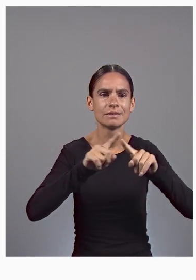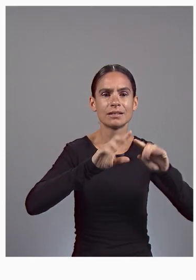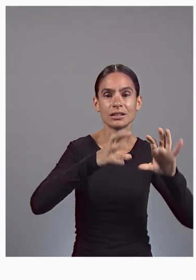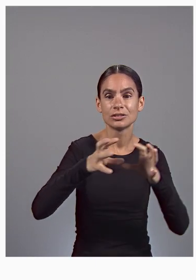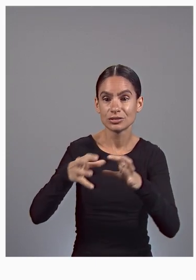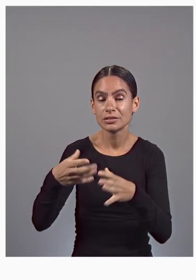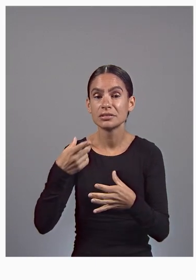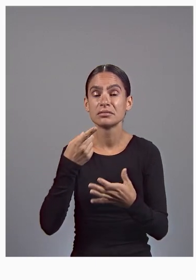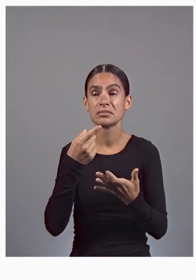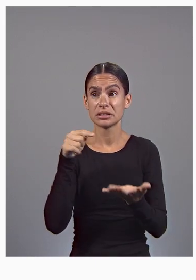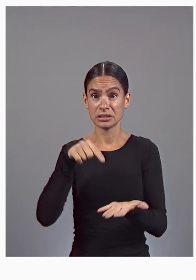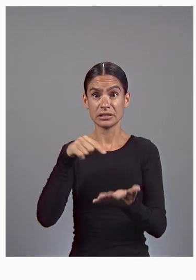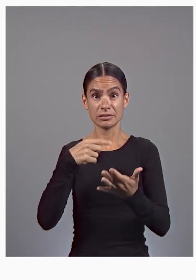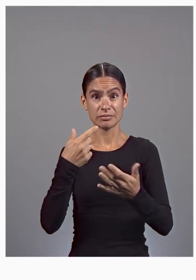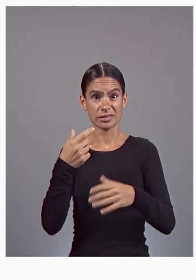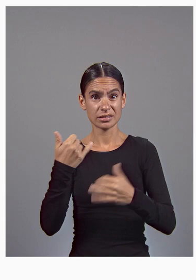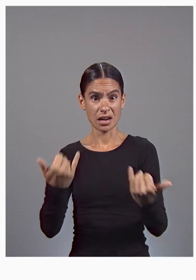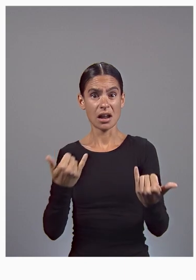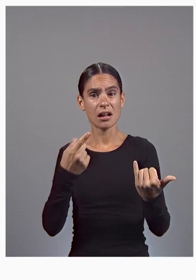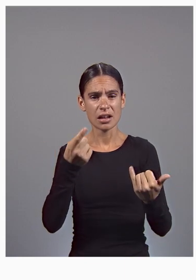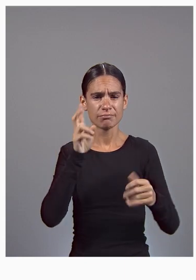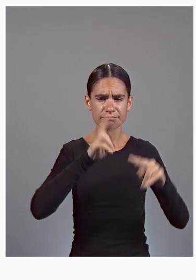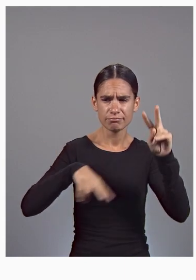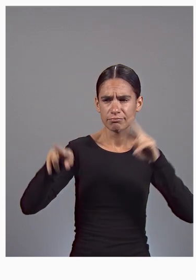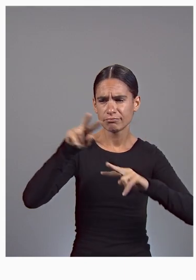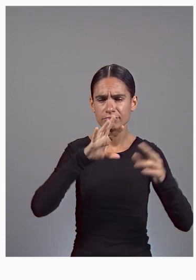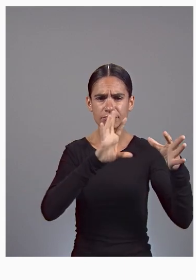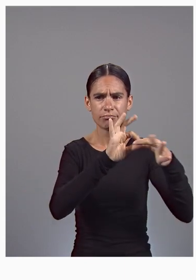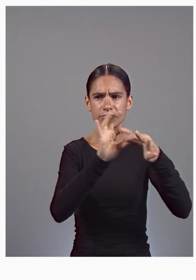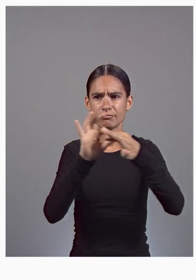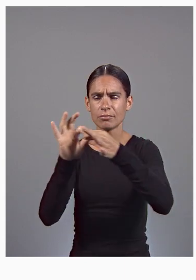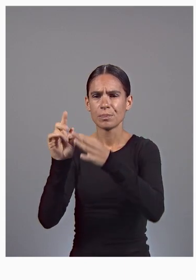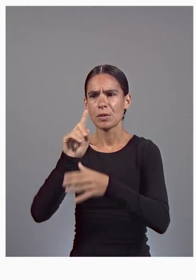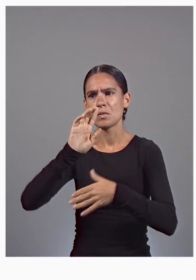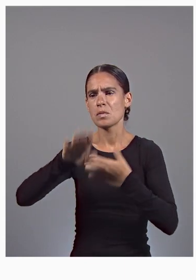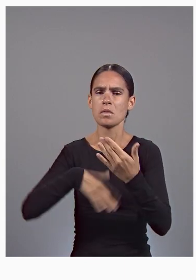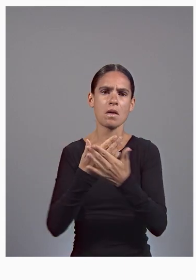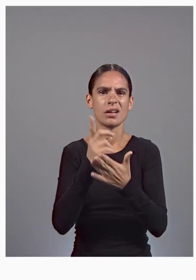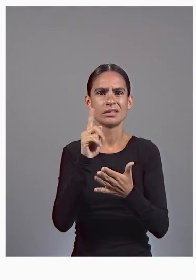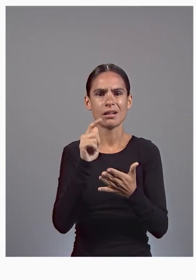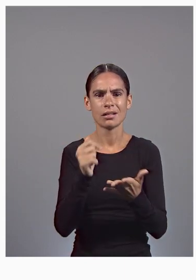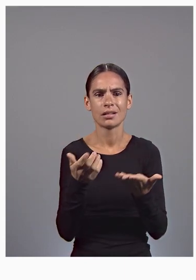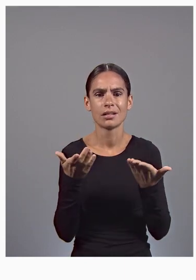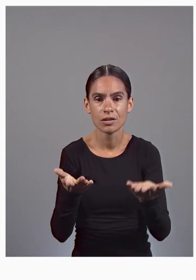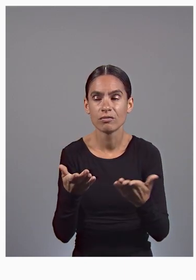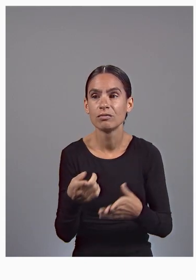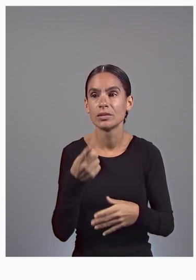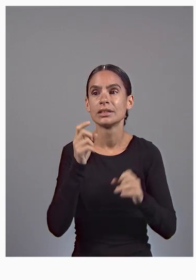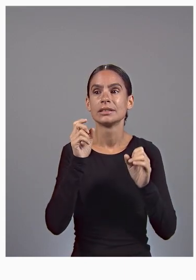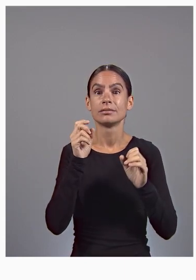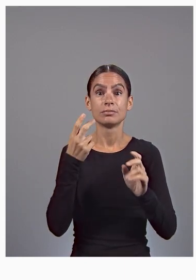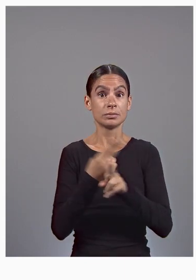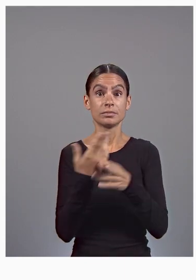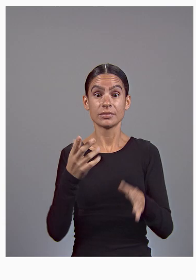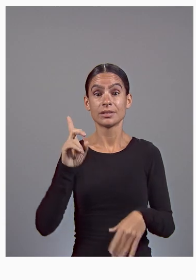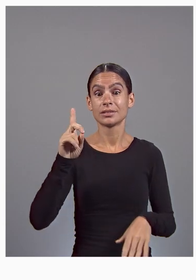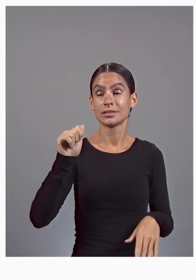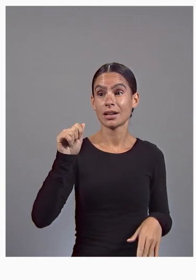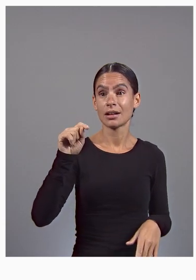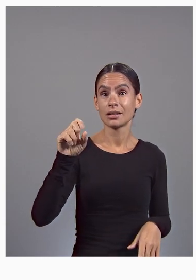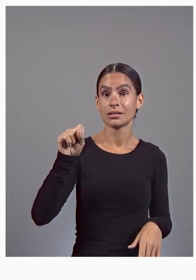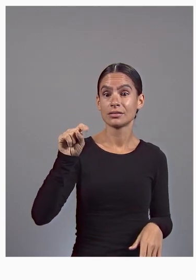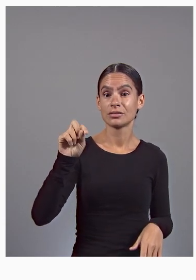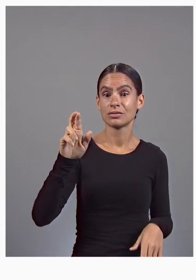those services and see them and connect them wherever they are. Now let's talk about data. At this point in the game, you might use our great service data stream